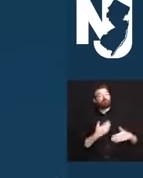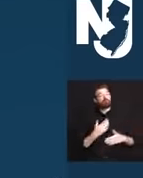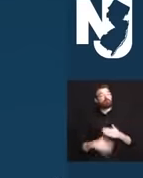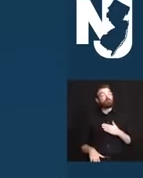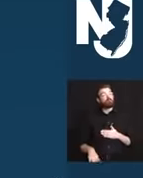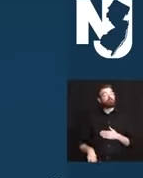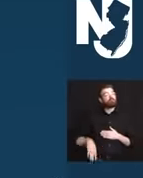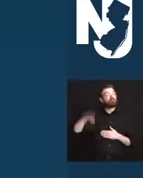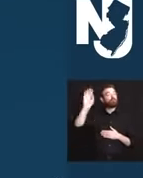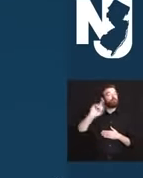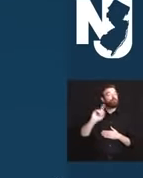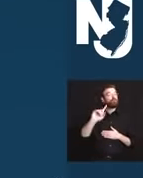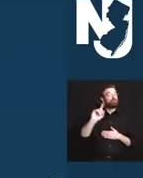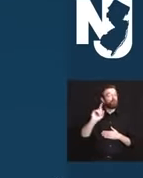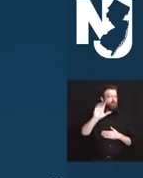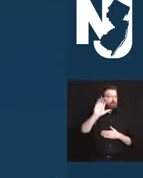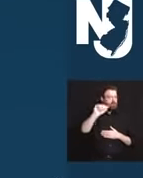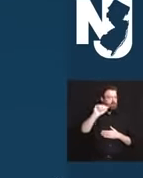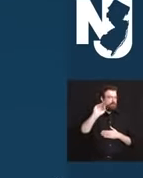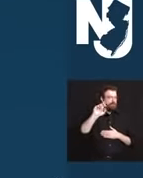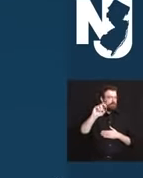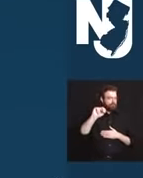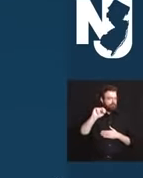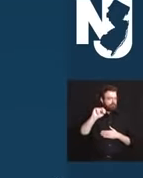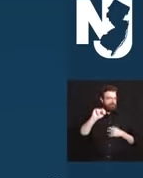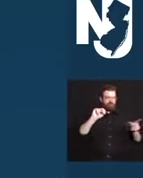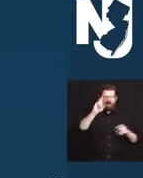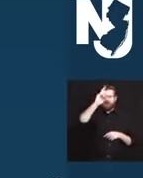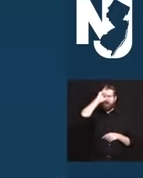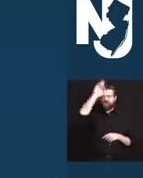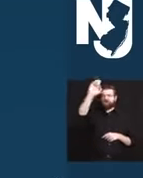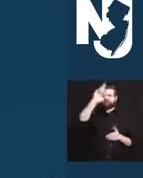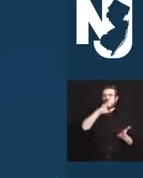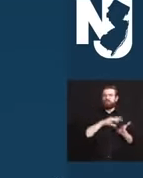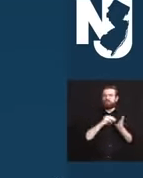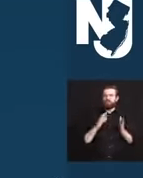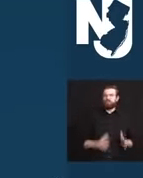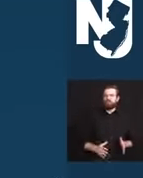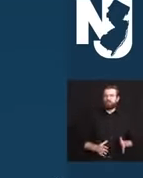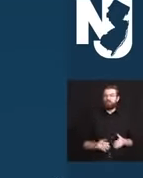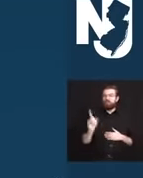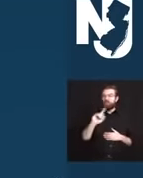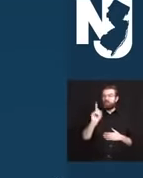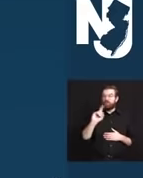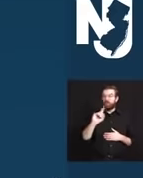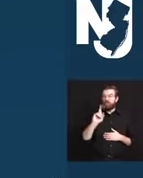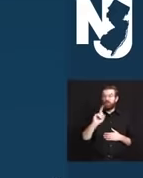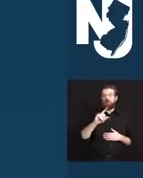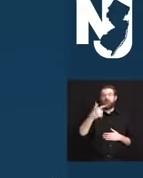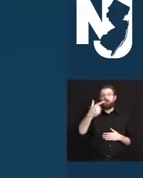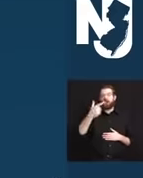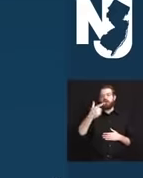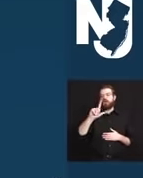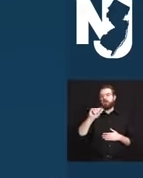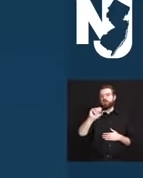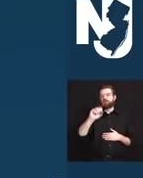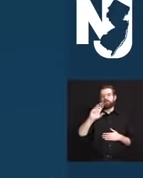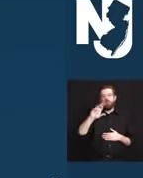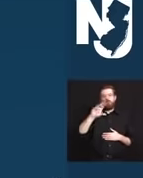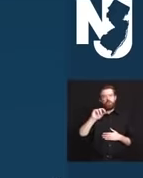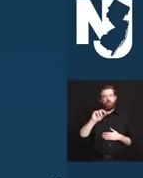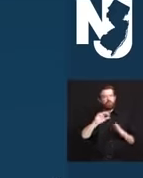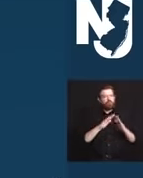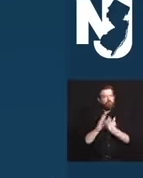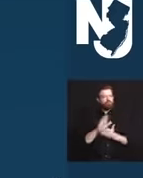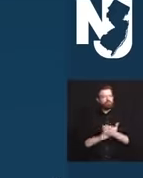become a Dean's List student at the former Glassboro State College, now Rowan University, on his way to earning a bachelor's degree